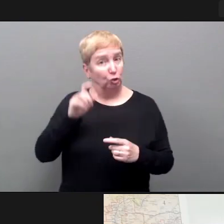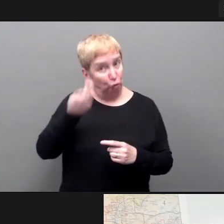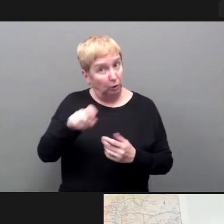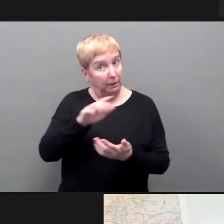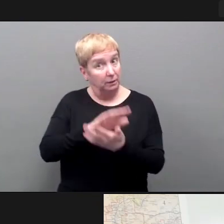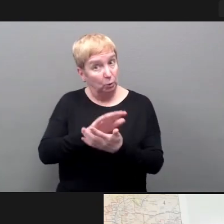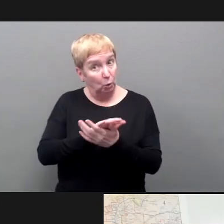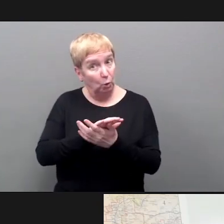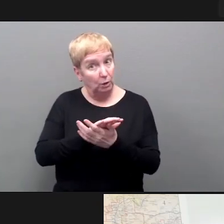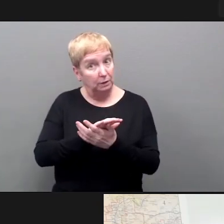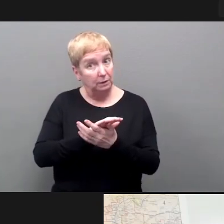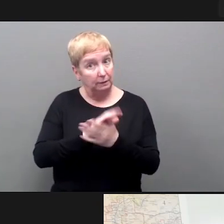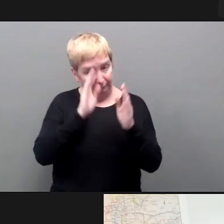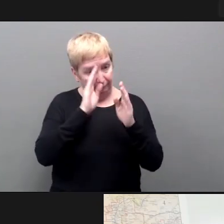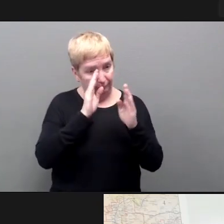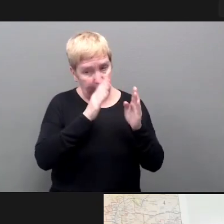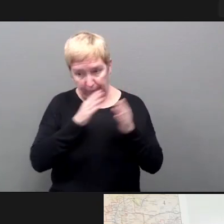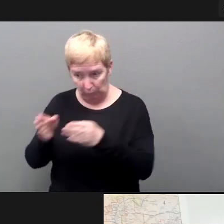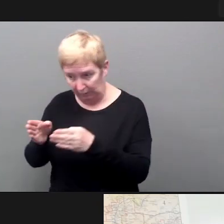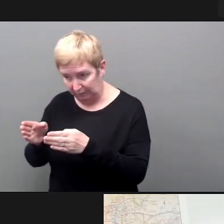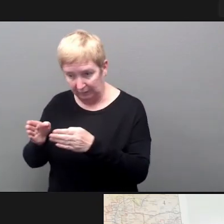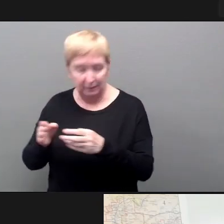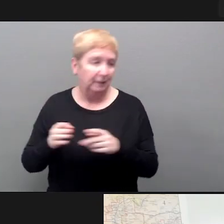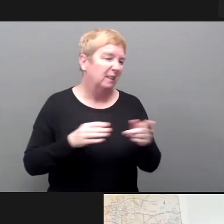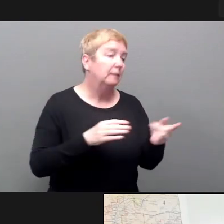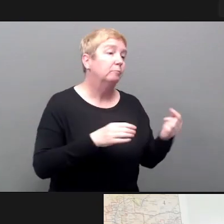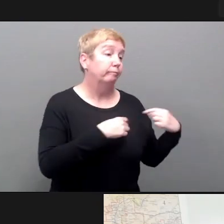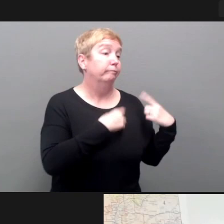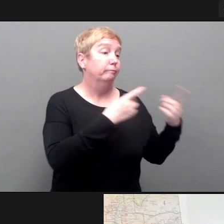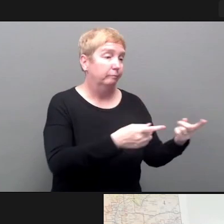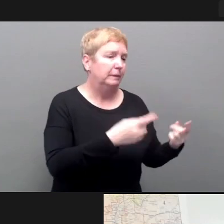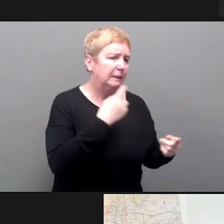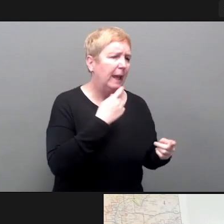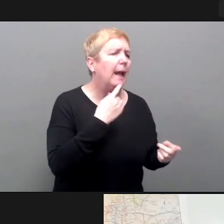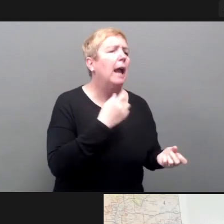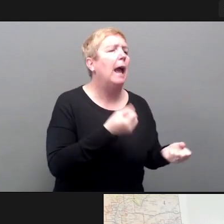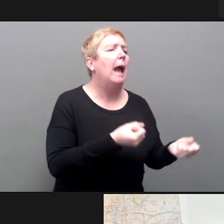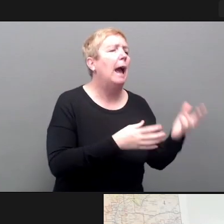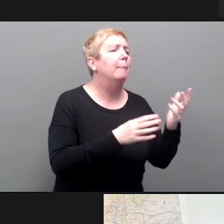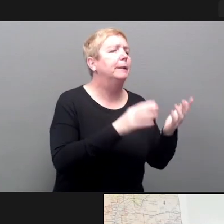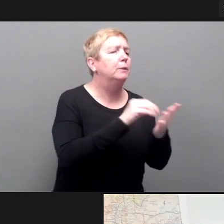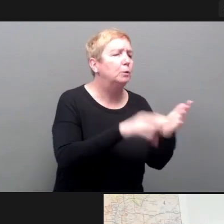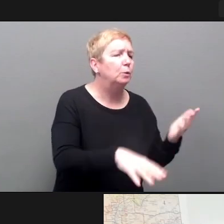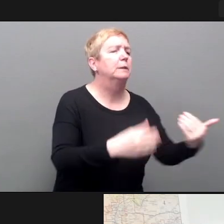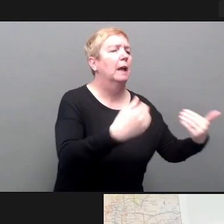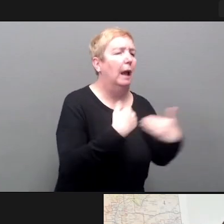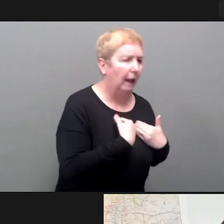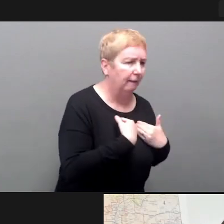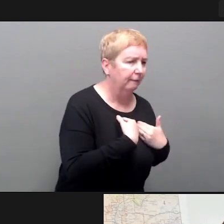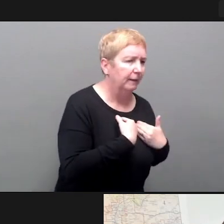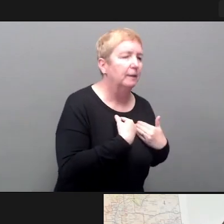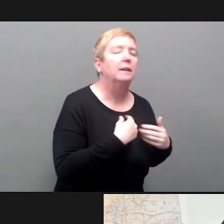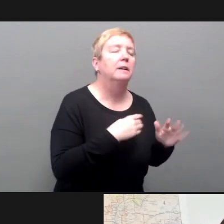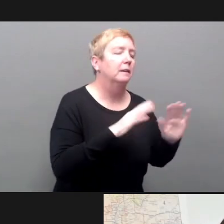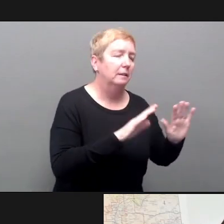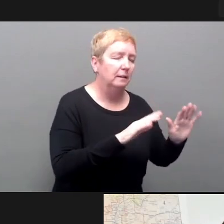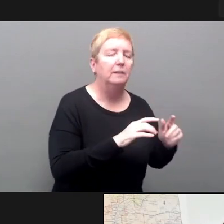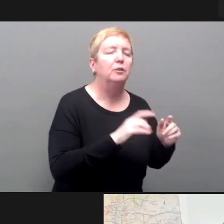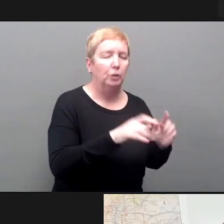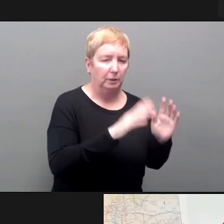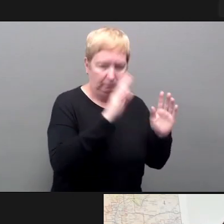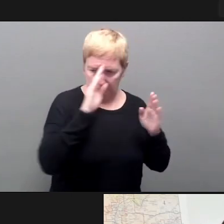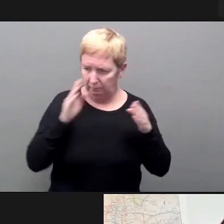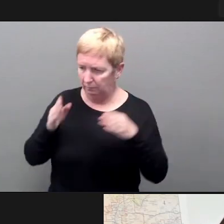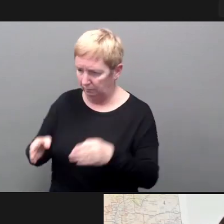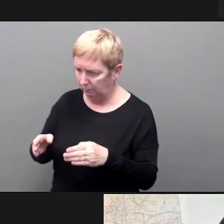bit more from the caseload amongst the student body thing to just the idea of what